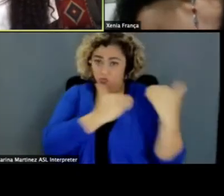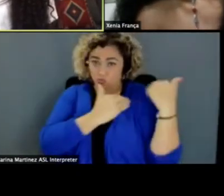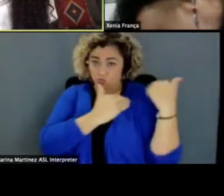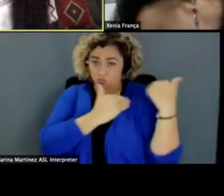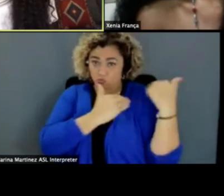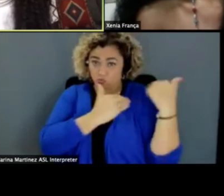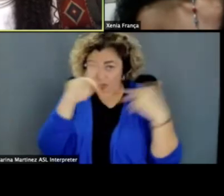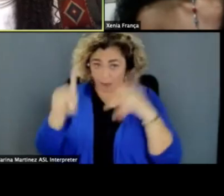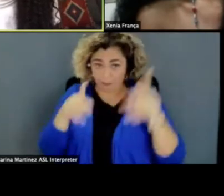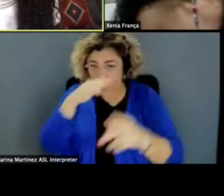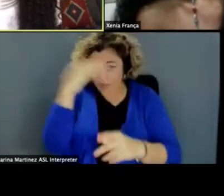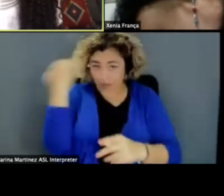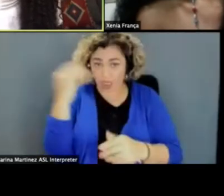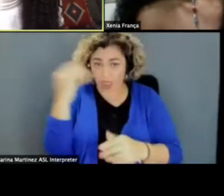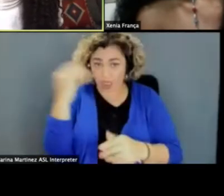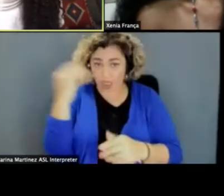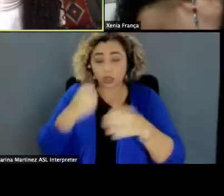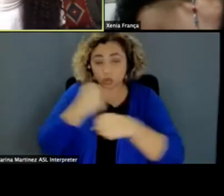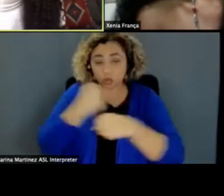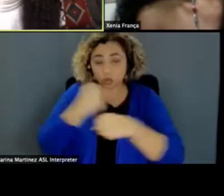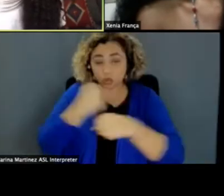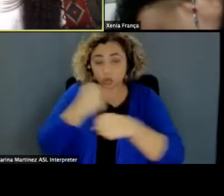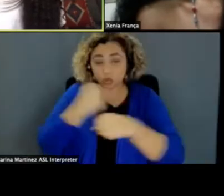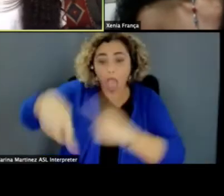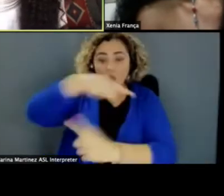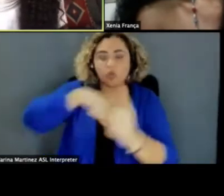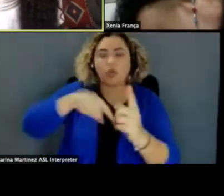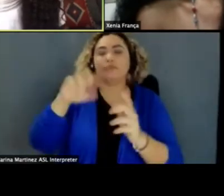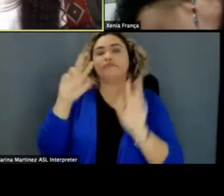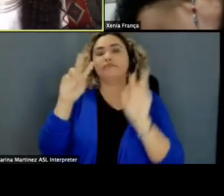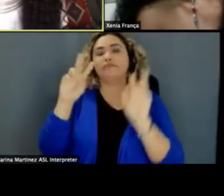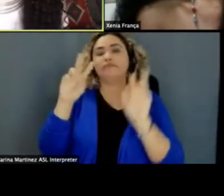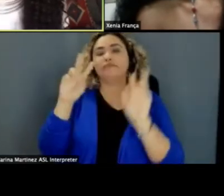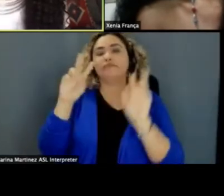Black artists to create art around racial issues?